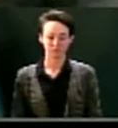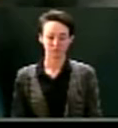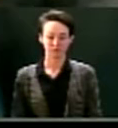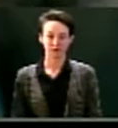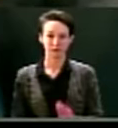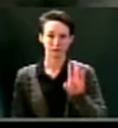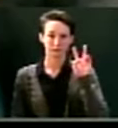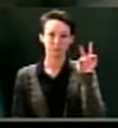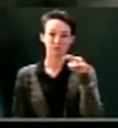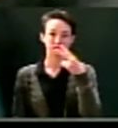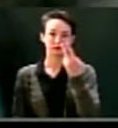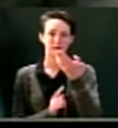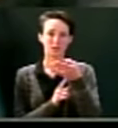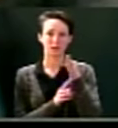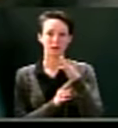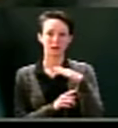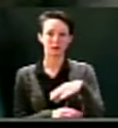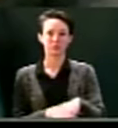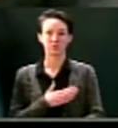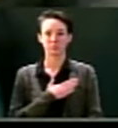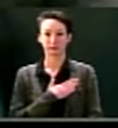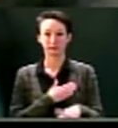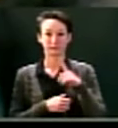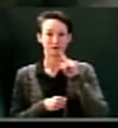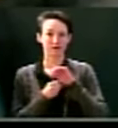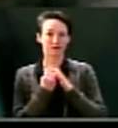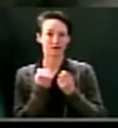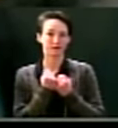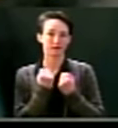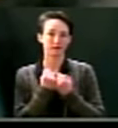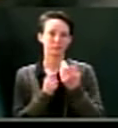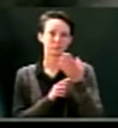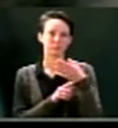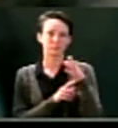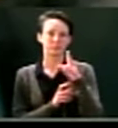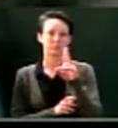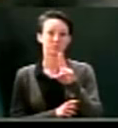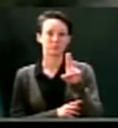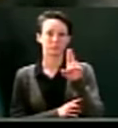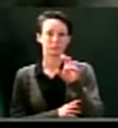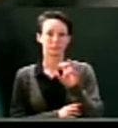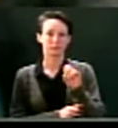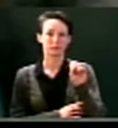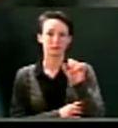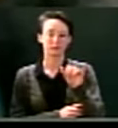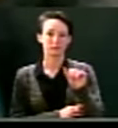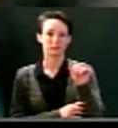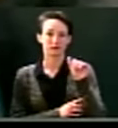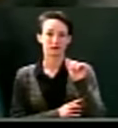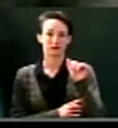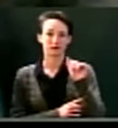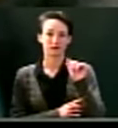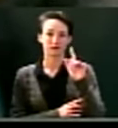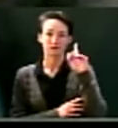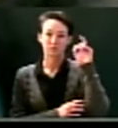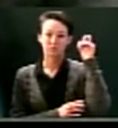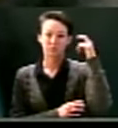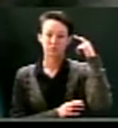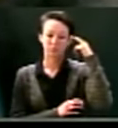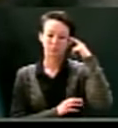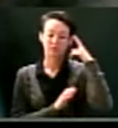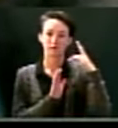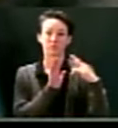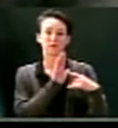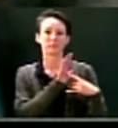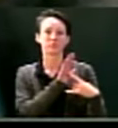Face the flag, salute. I pledge allegiance to the flag of the United States of America and to